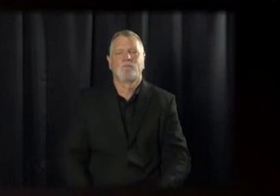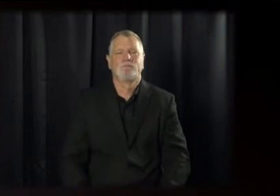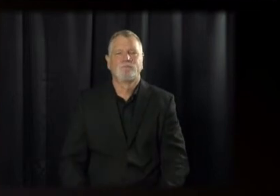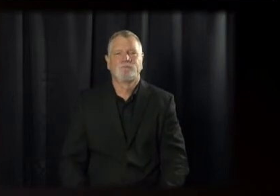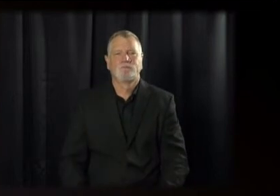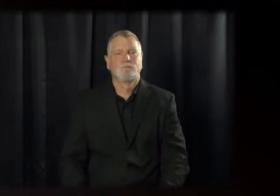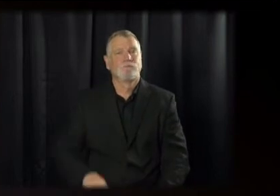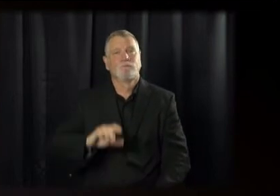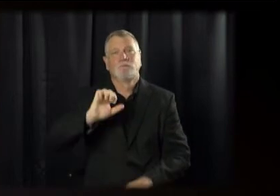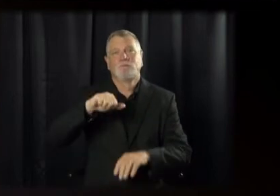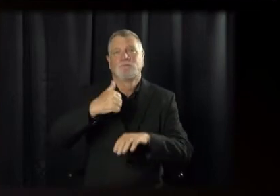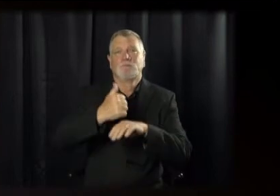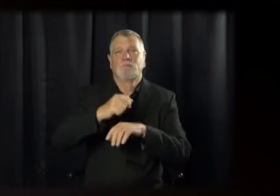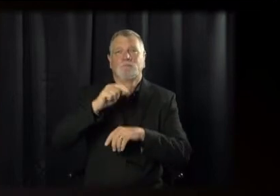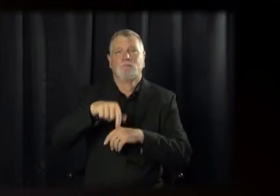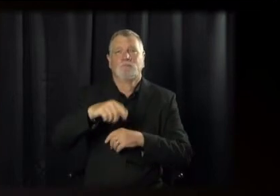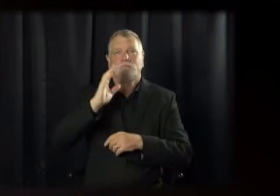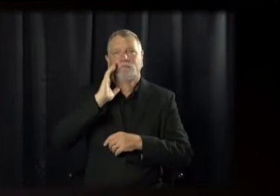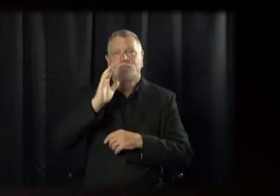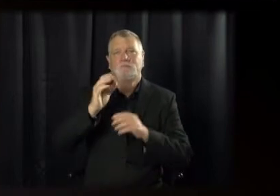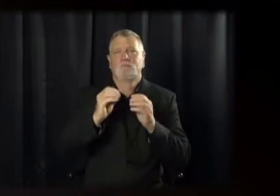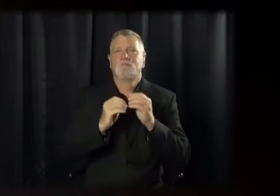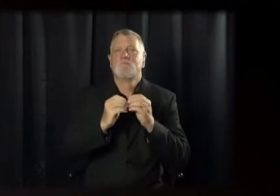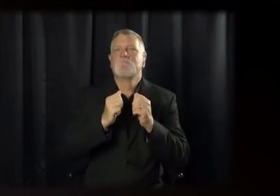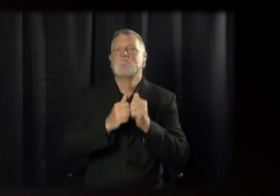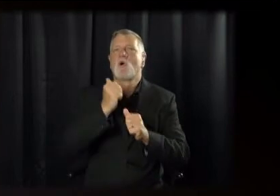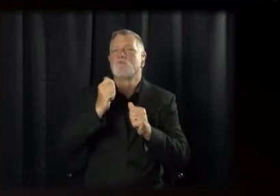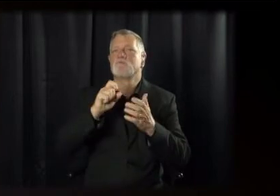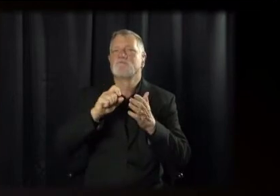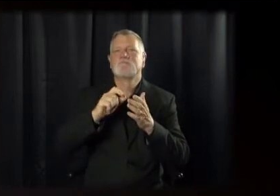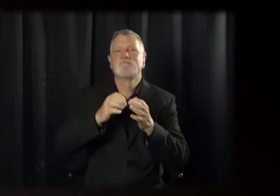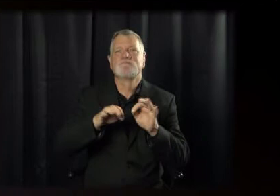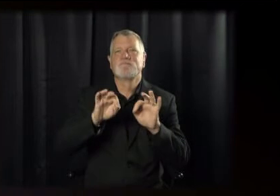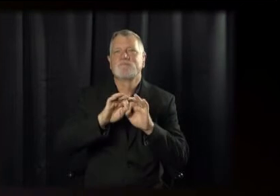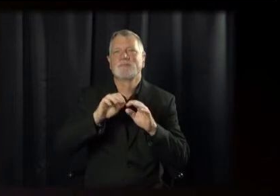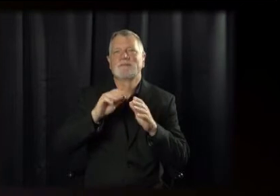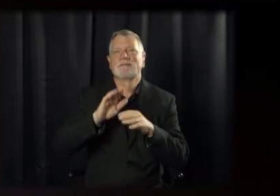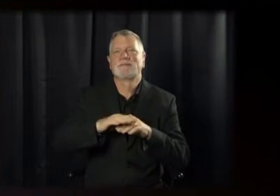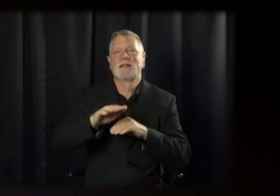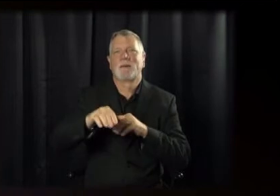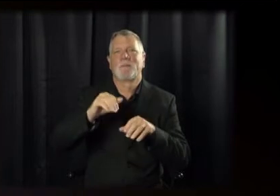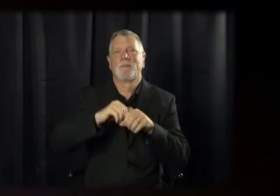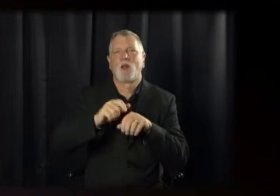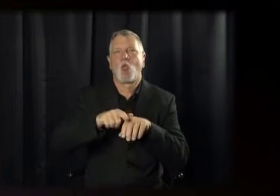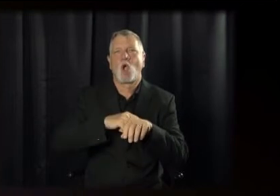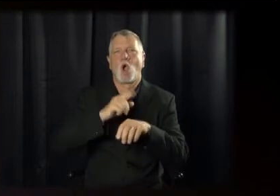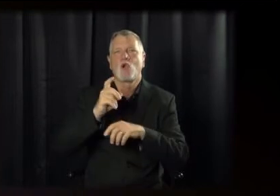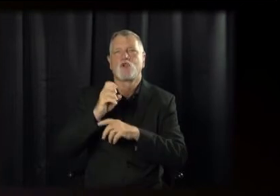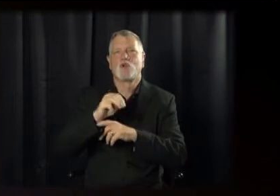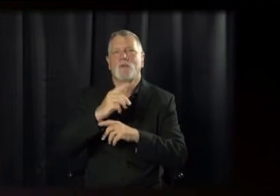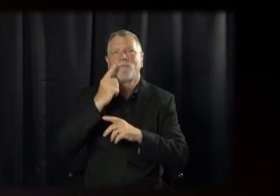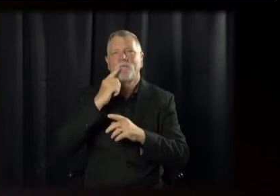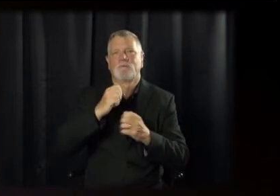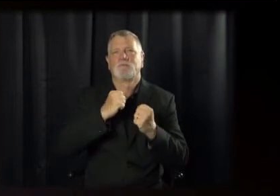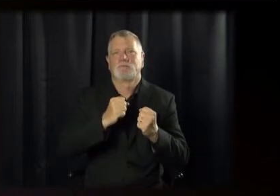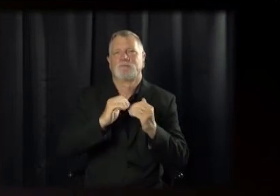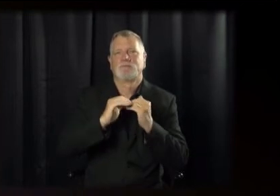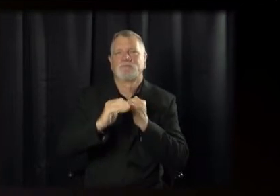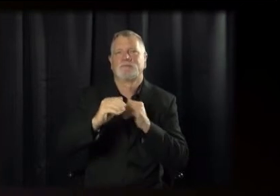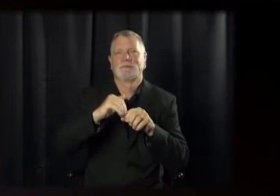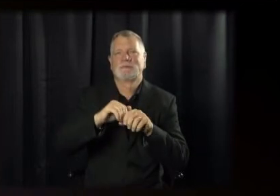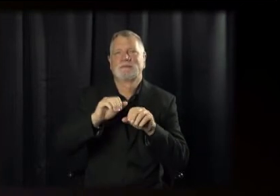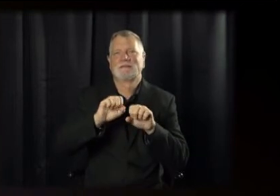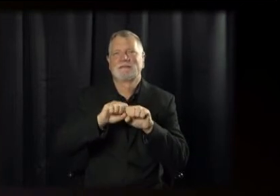Implementation of these measures is a most critical step in reforming Kosak and ensuring the long-term stability and soundness of the cooperative